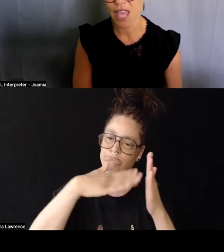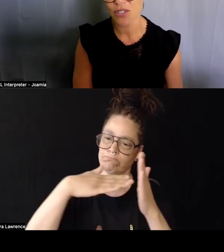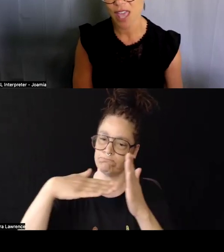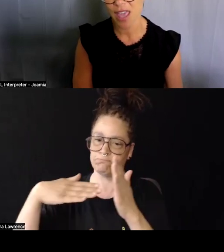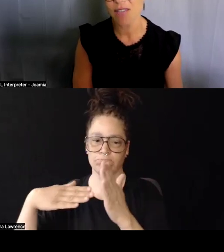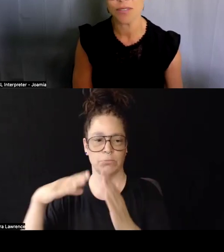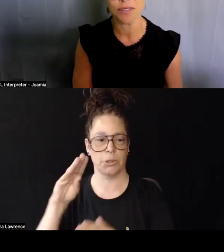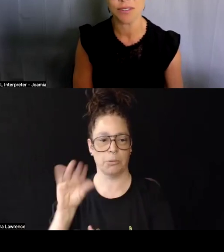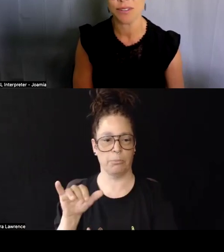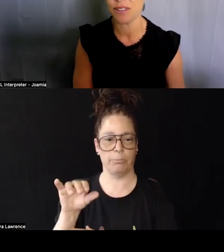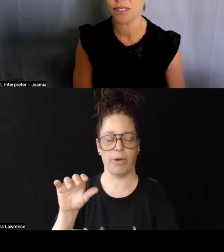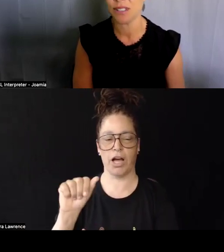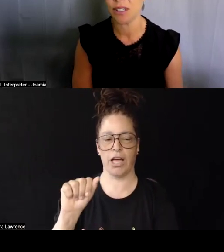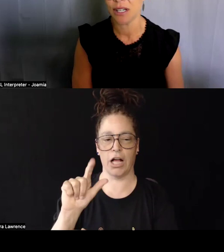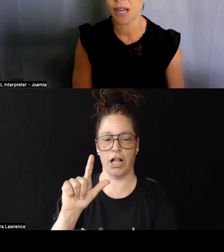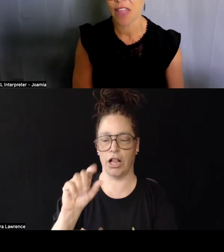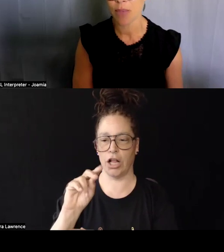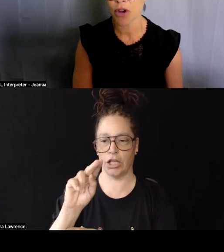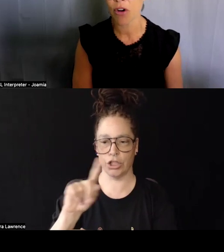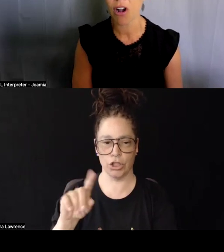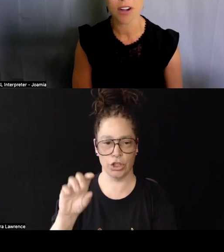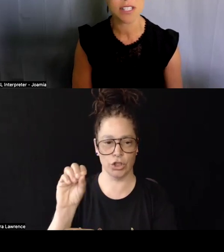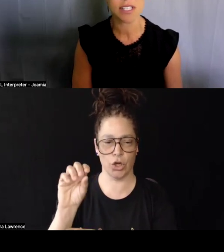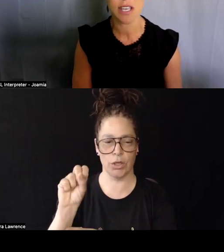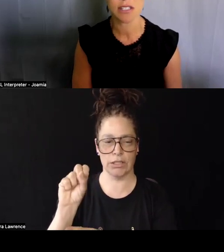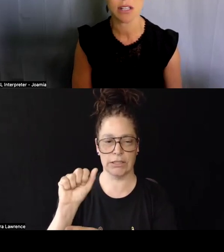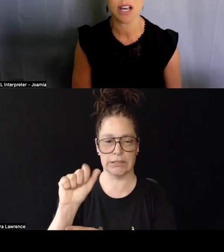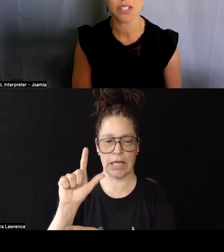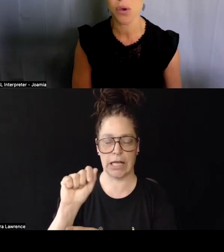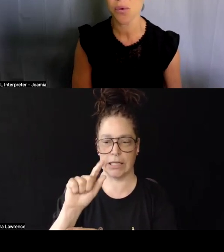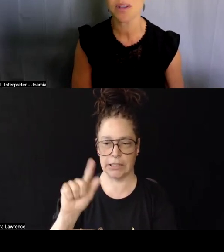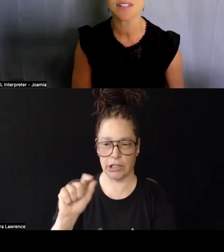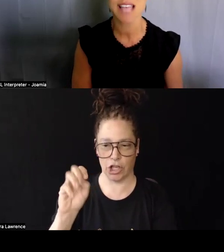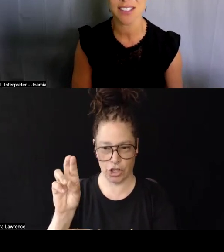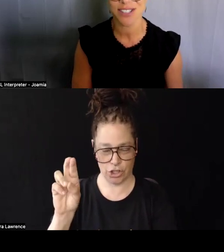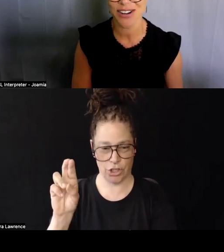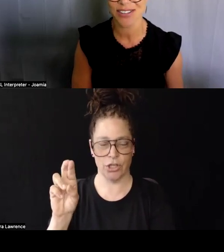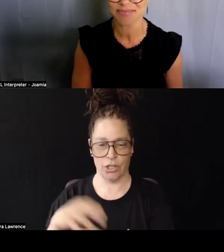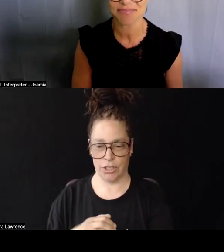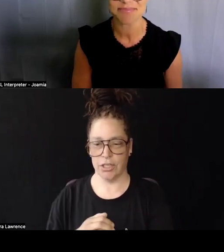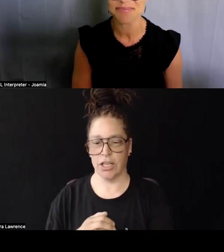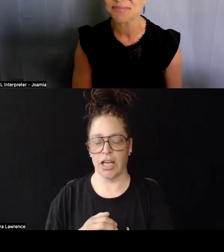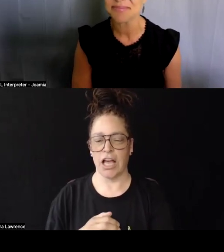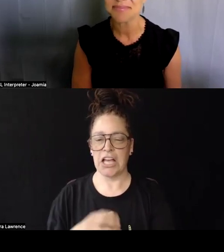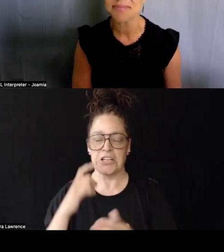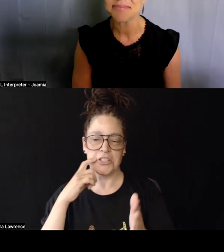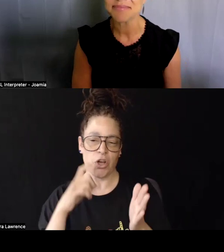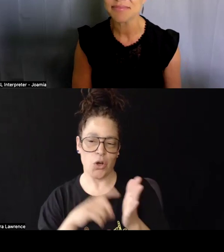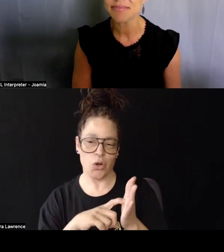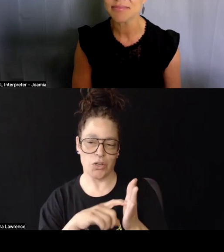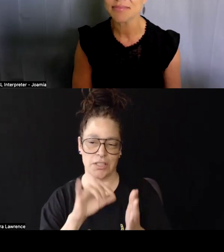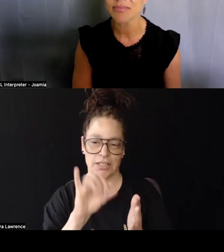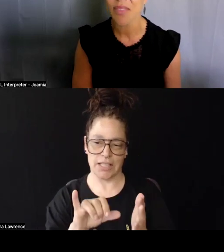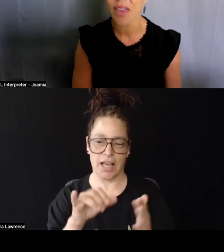from San Jose, and the mural artist is Alonso Salazar.